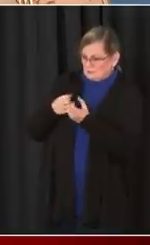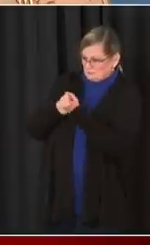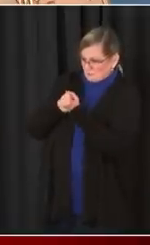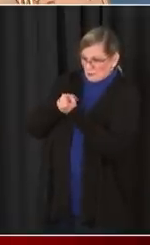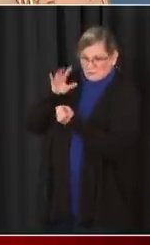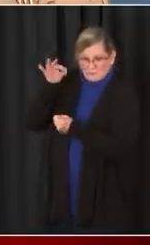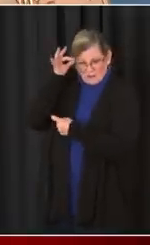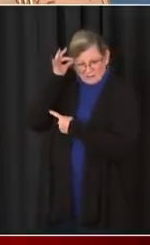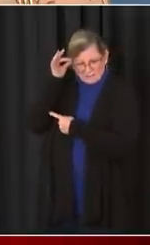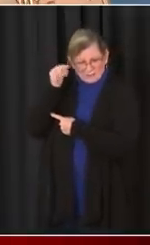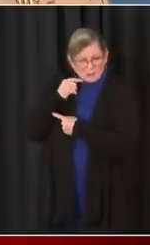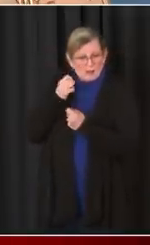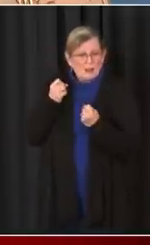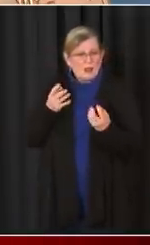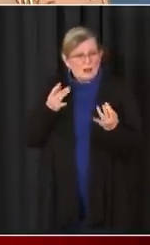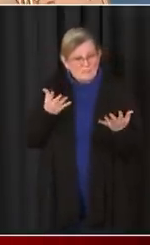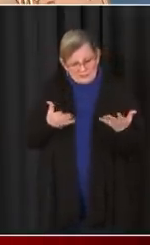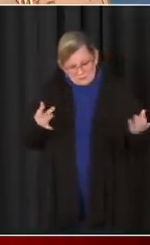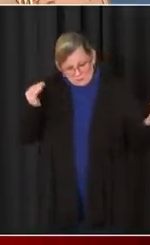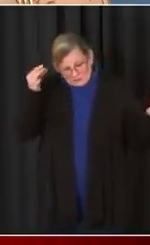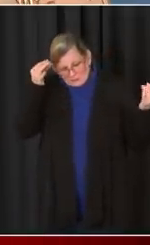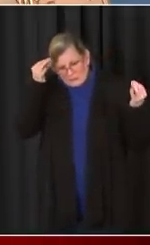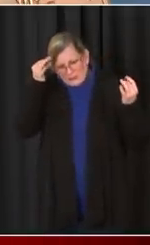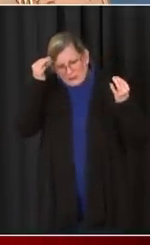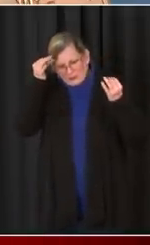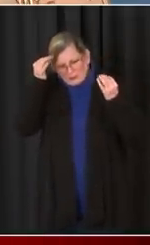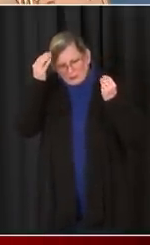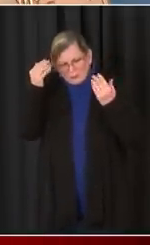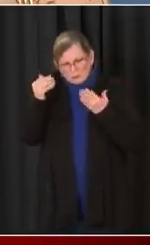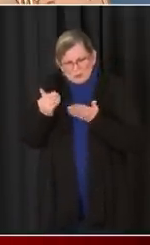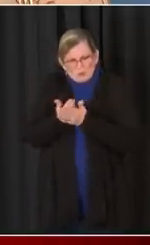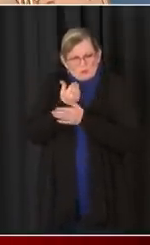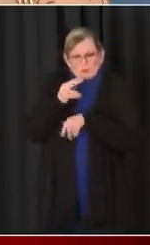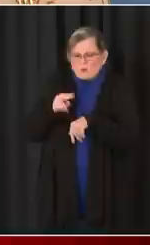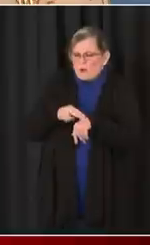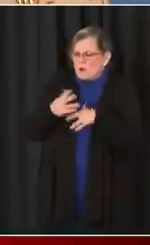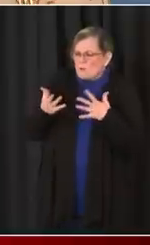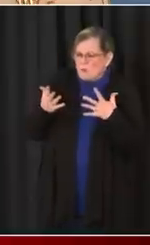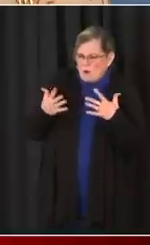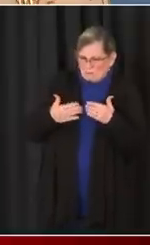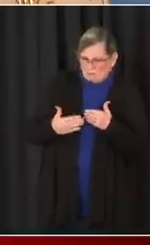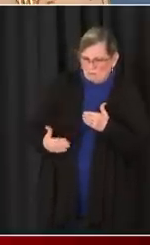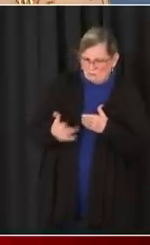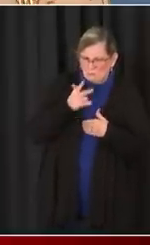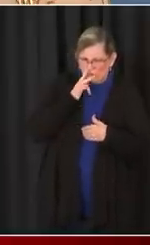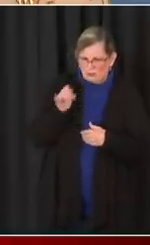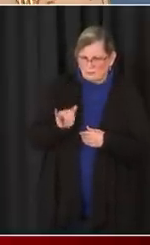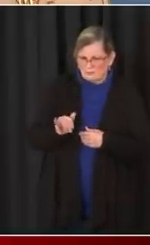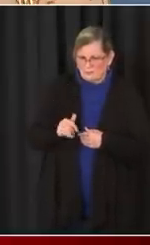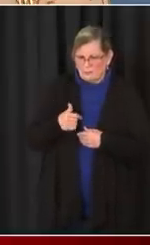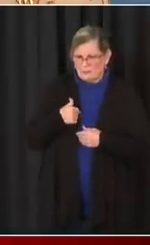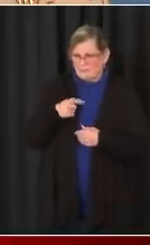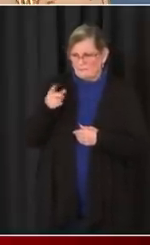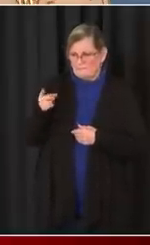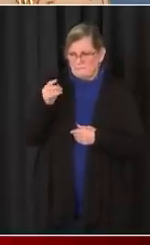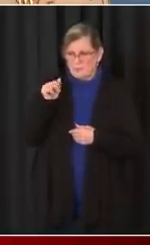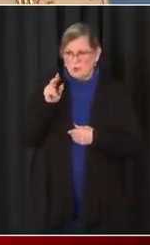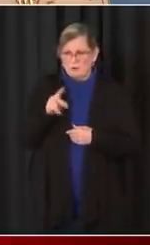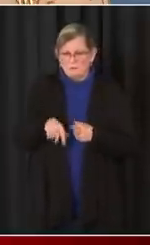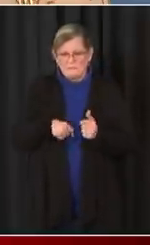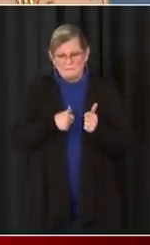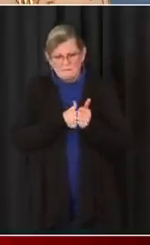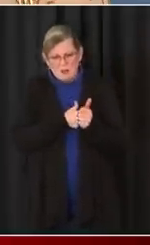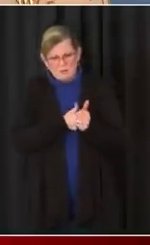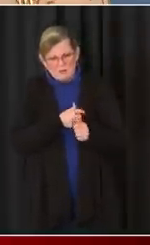a lot to think about if this is going to be a new normal in America. If I could just follow up with the chief and the